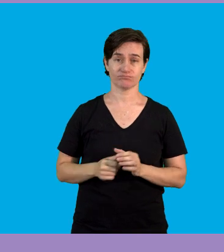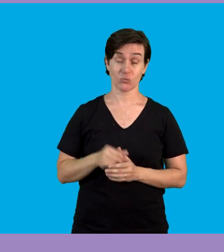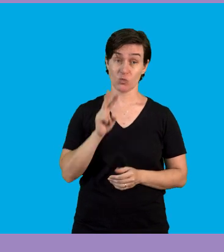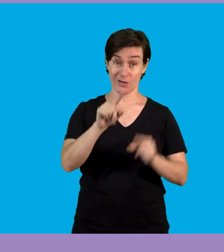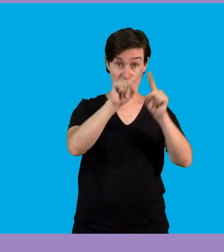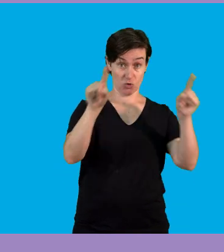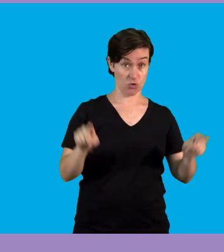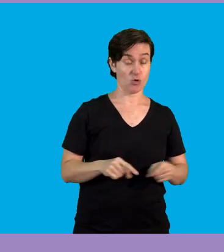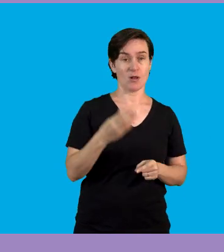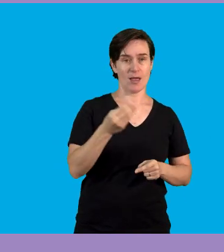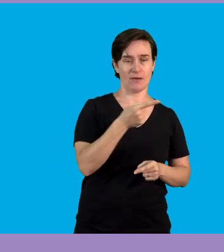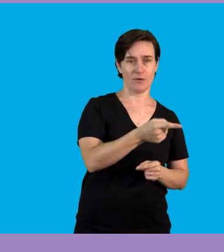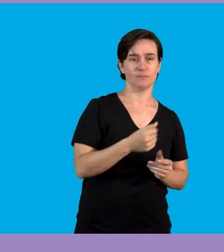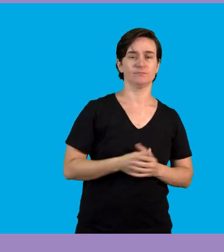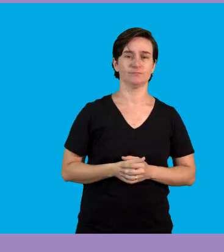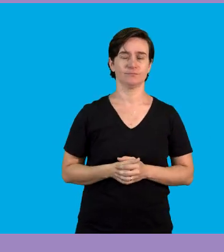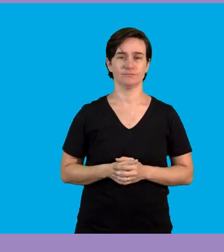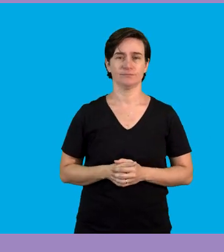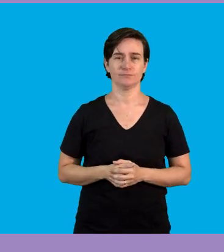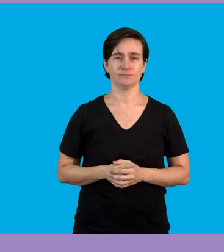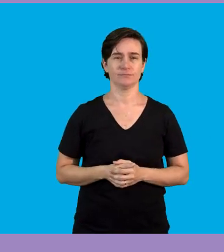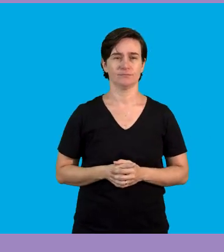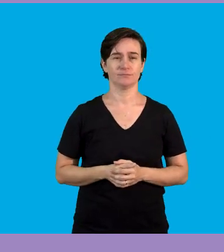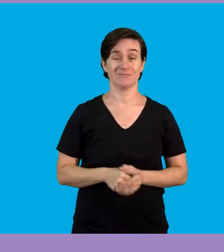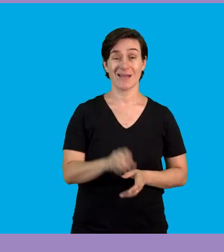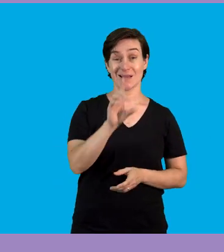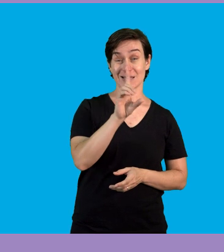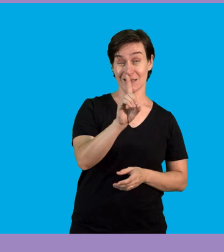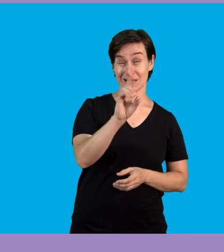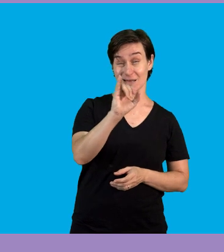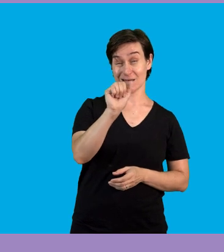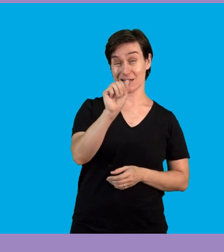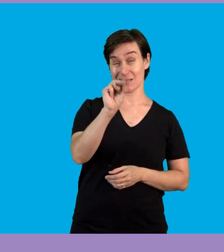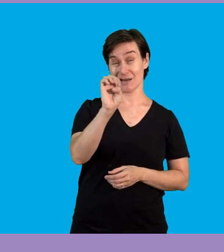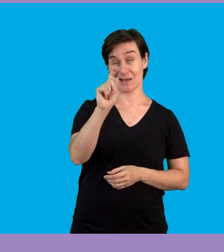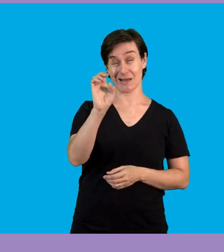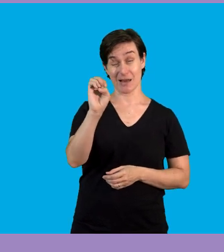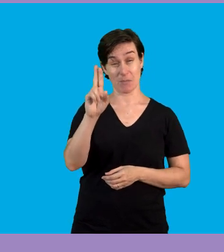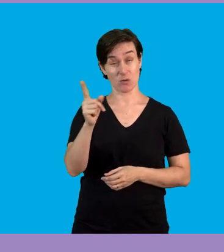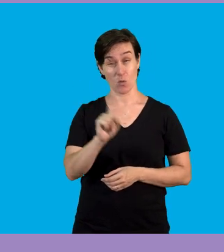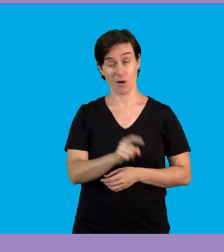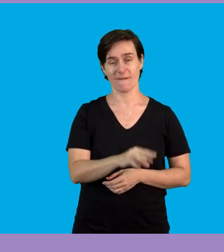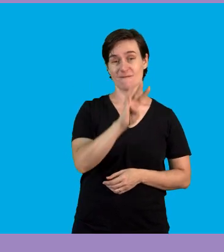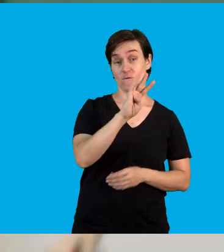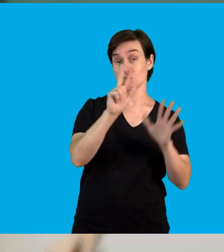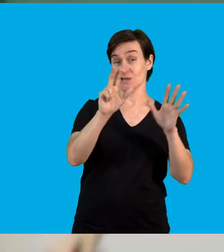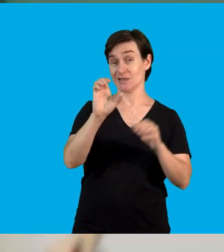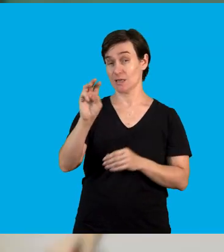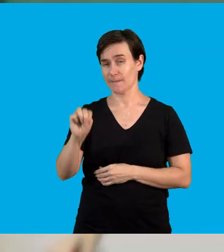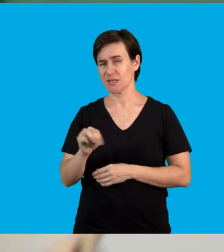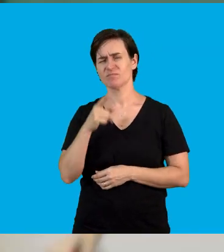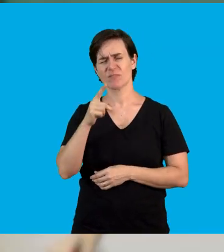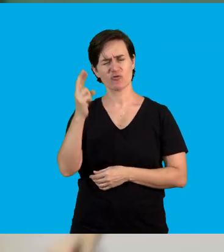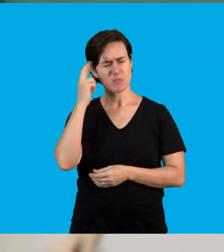following circle here, we are given a circle that has a diameter of 48 centimeters. Now, if you